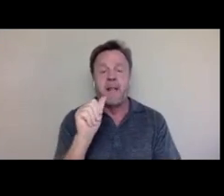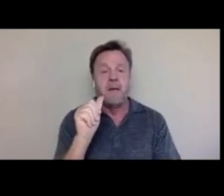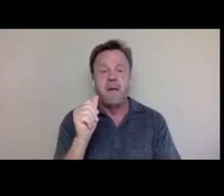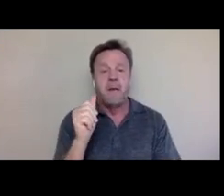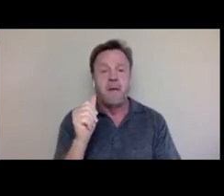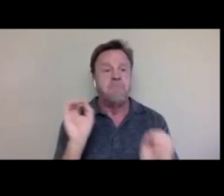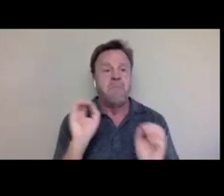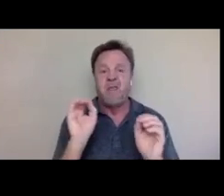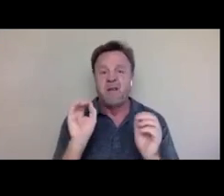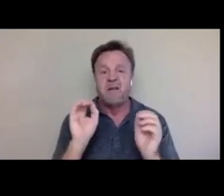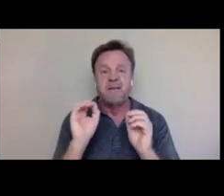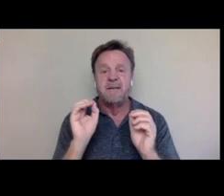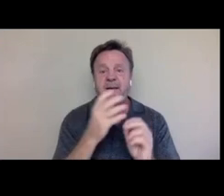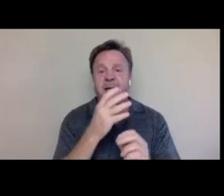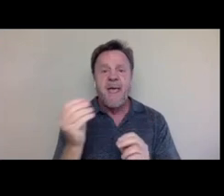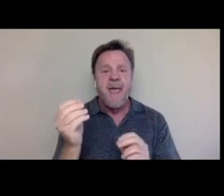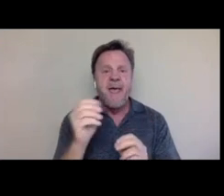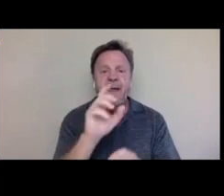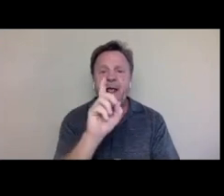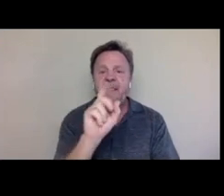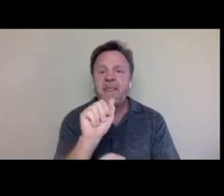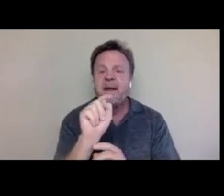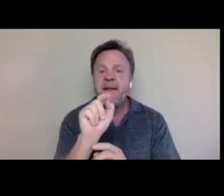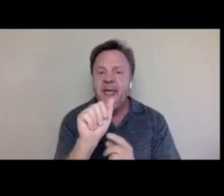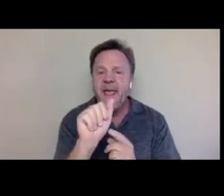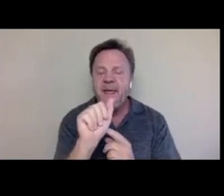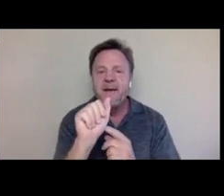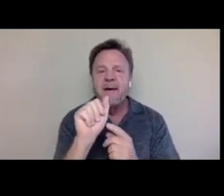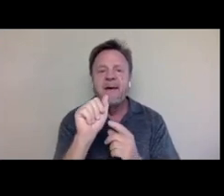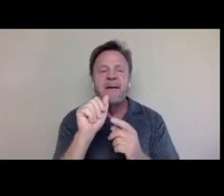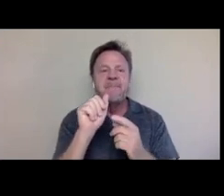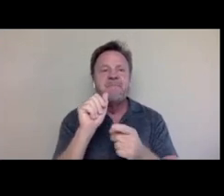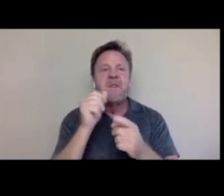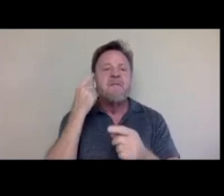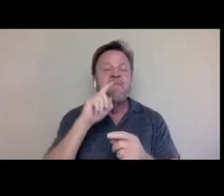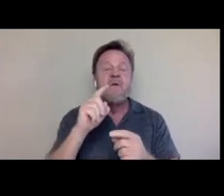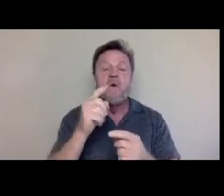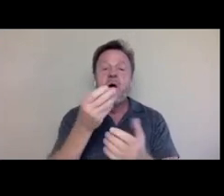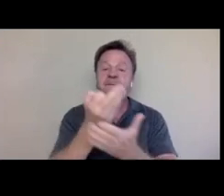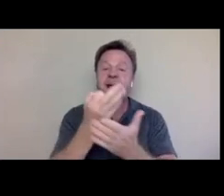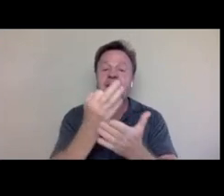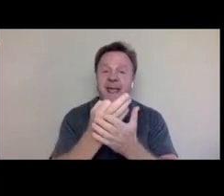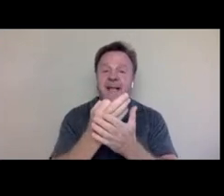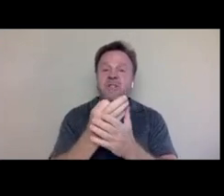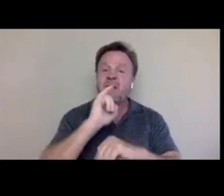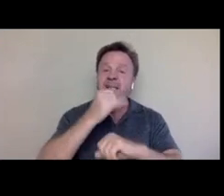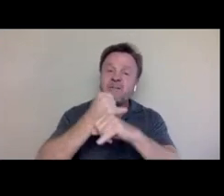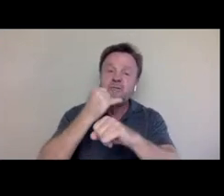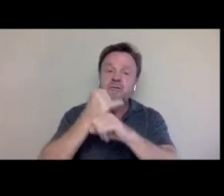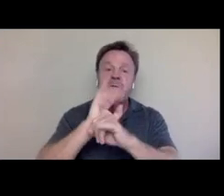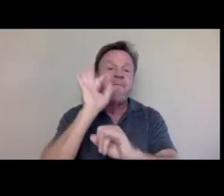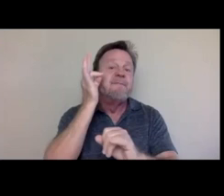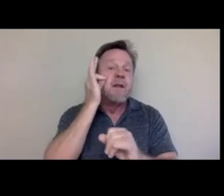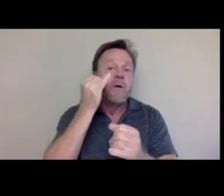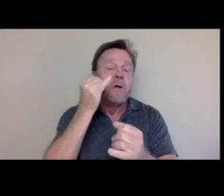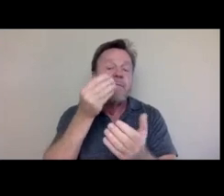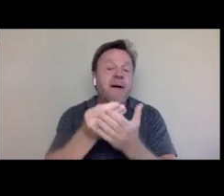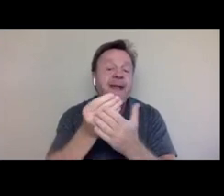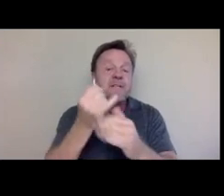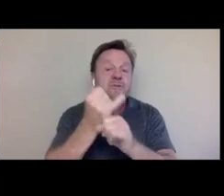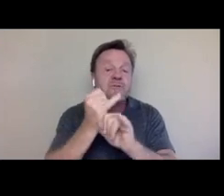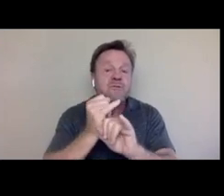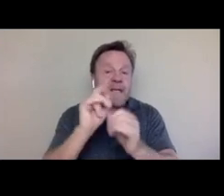the Bible, the data set, pace setter for financial institutions, the Federal Financial Institutions